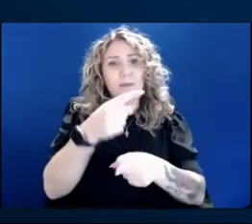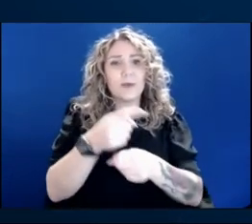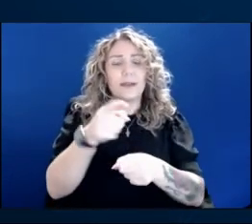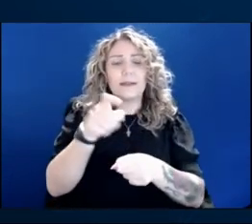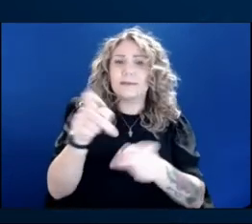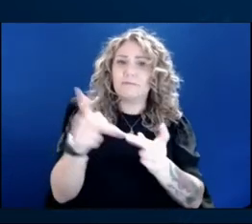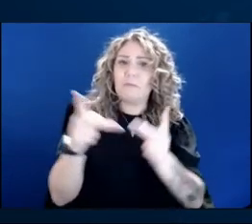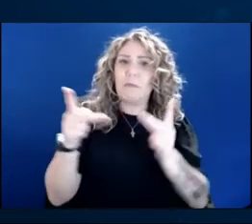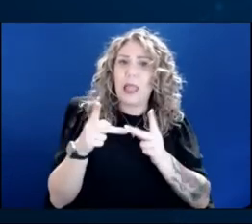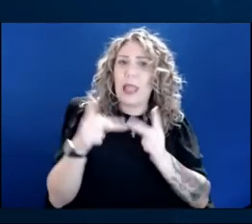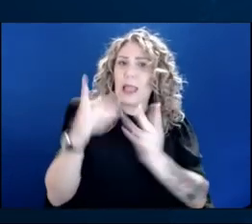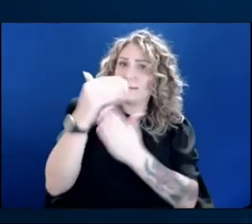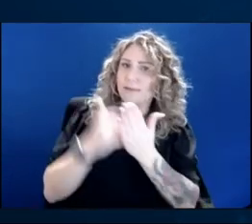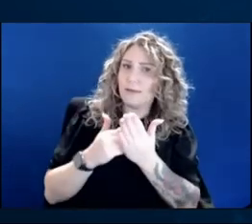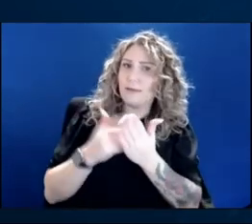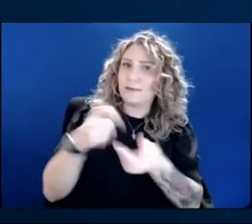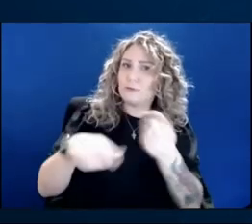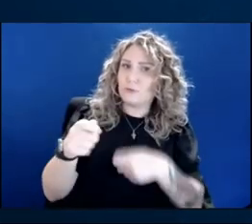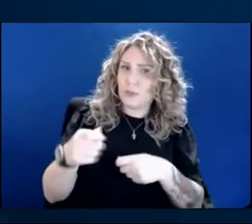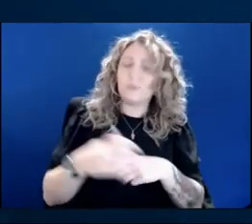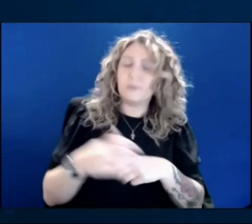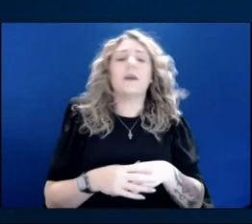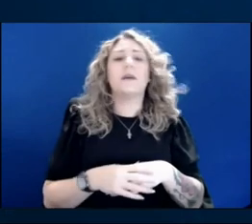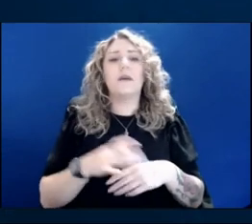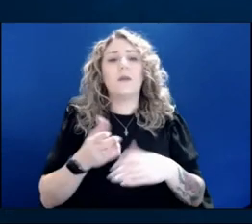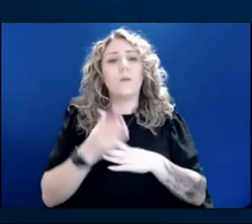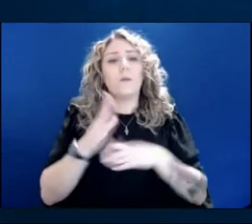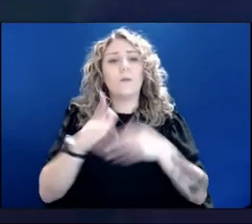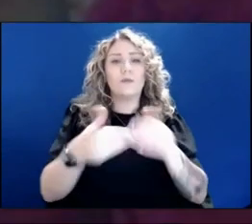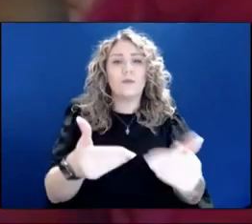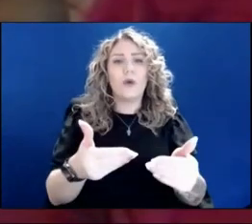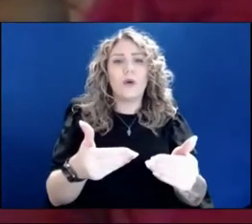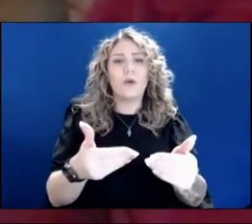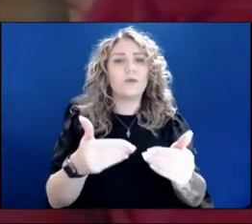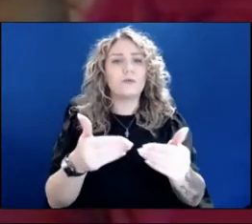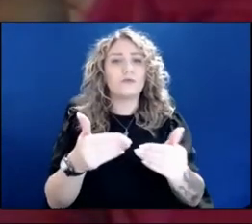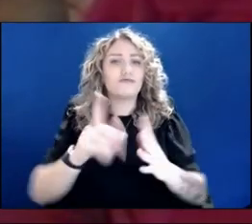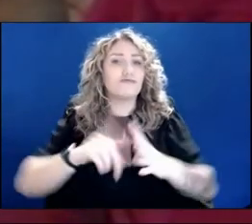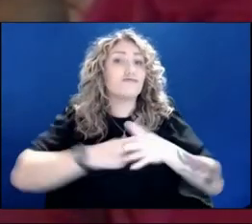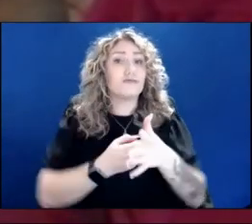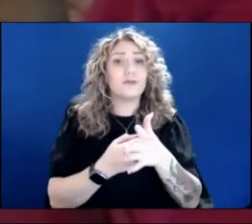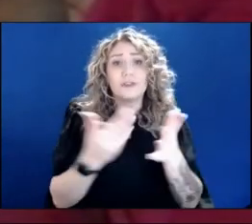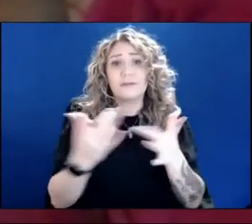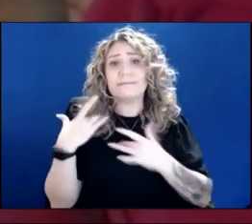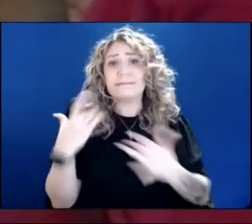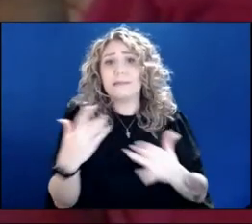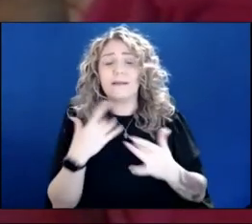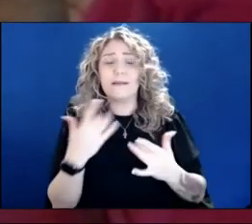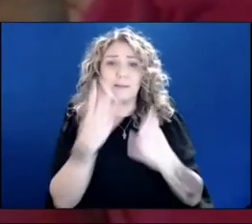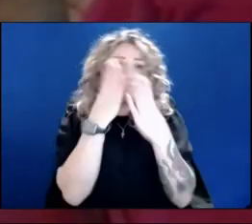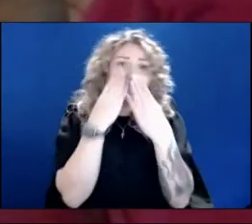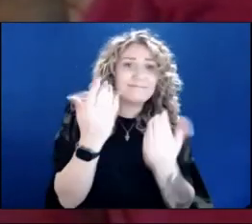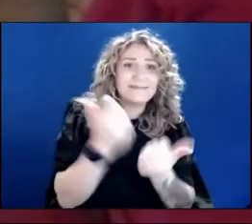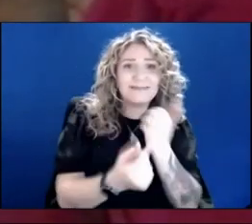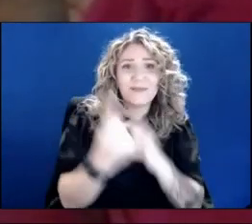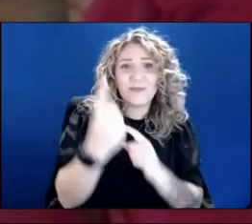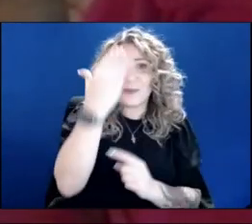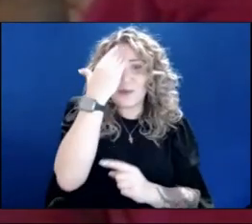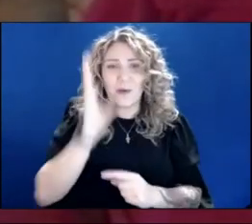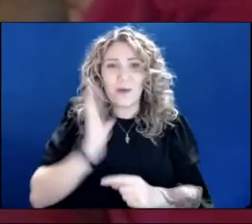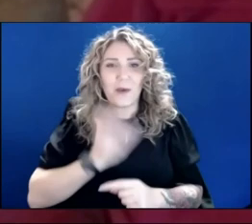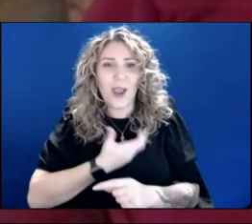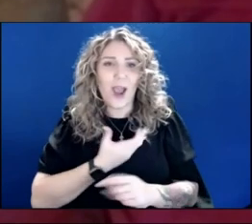transplant list and we kind of were going through that process, we originally just intended it to kind of let everyone know, you know, what our journey was going to